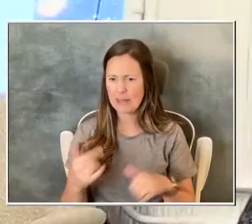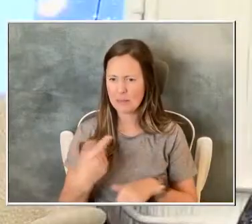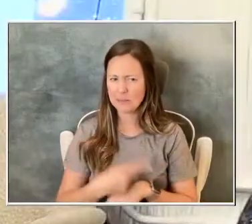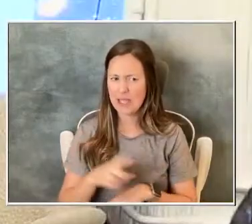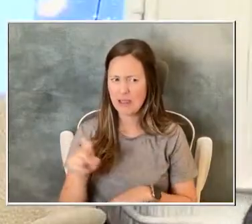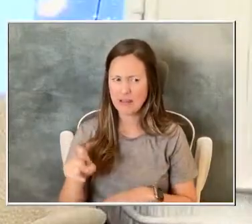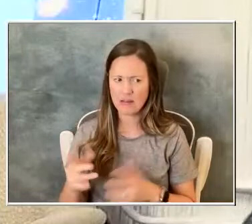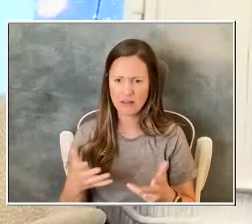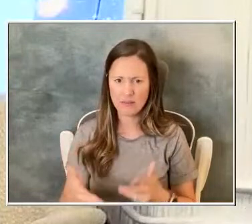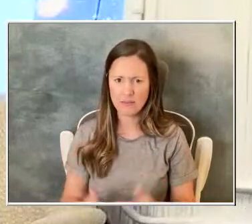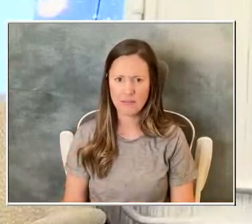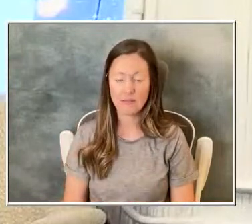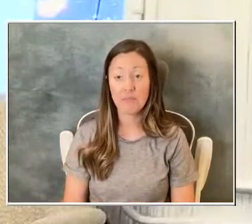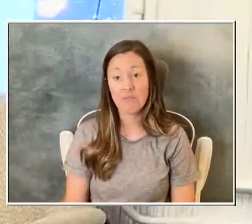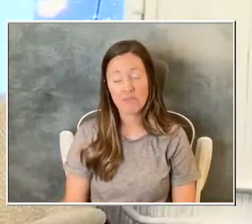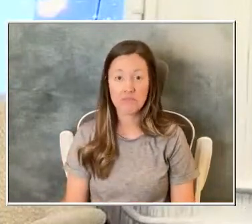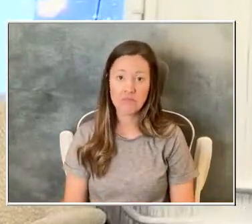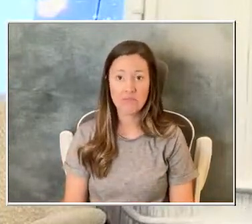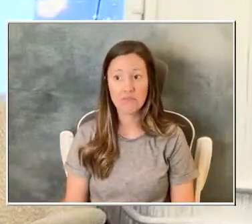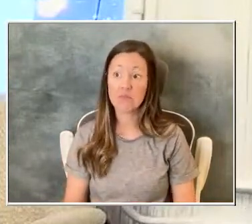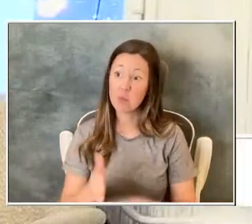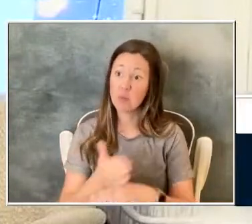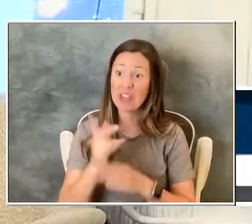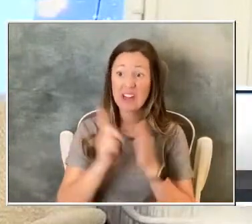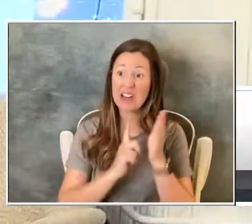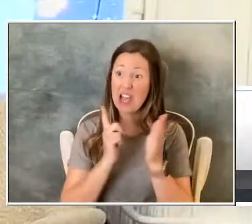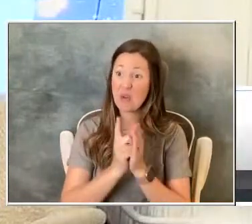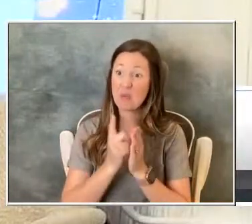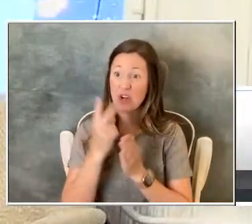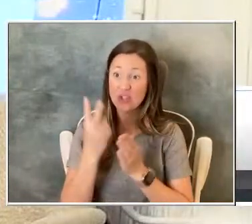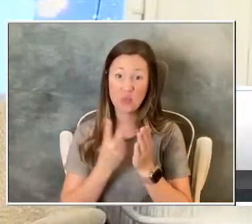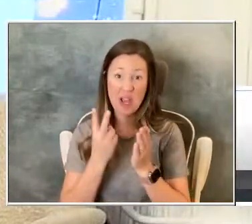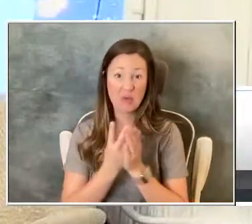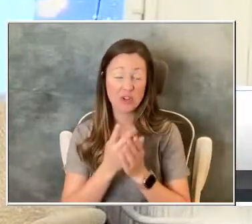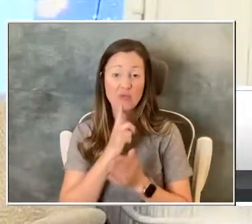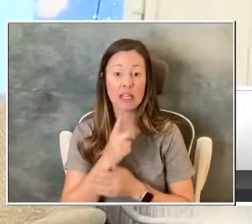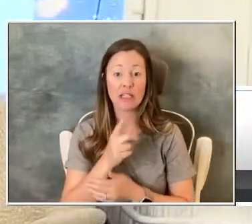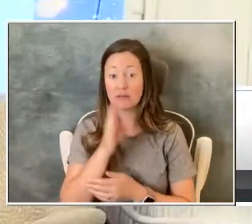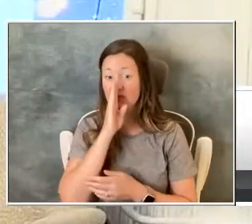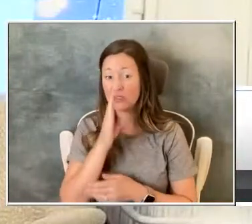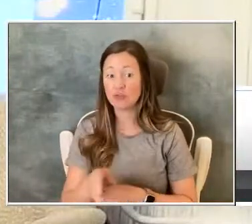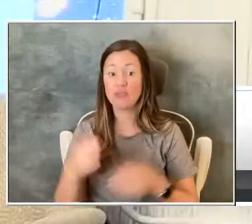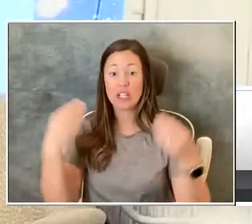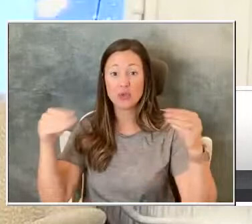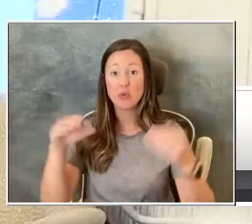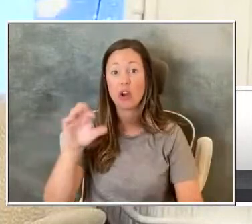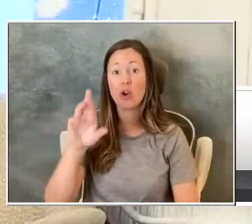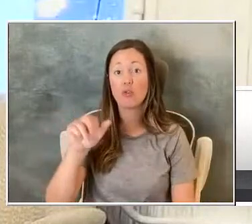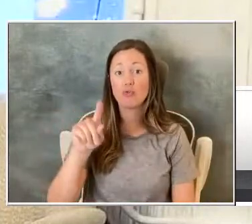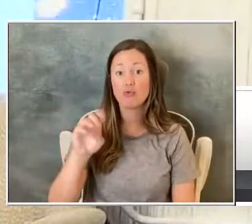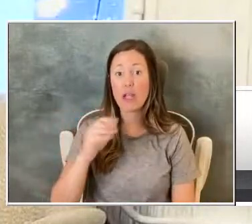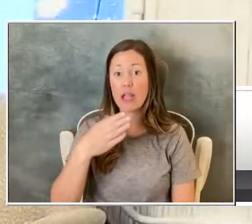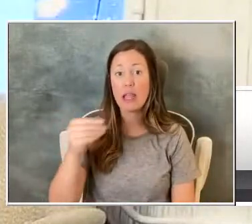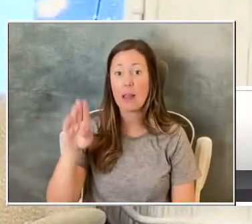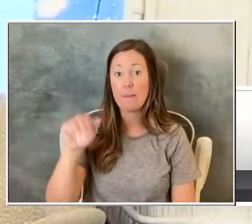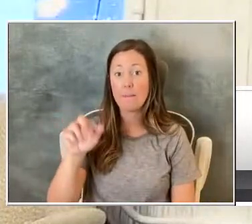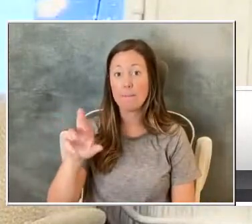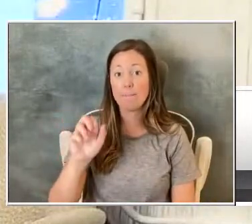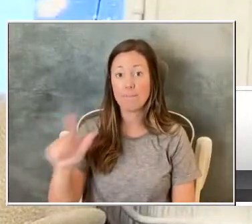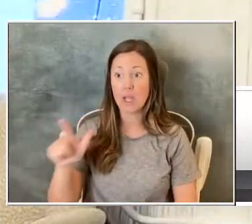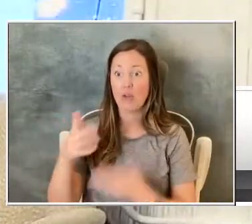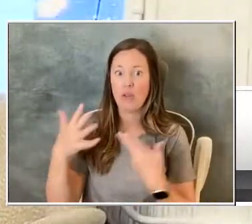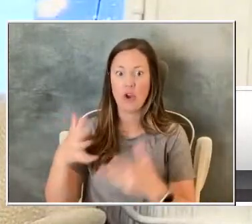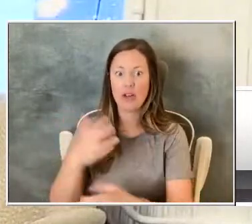Yeah, I don't know. It was within an hour or two, I believe. We'd gone straight to Crate and Barrel, and there in Crate and Barrel, we got results